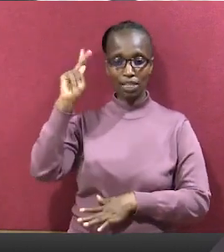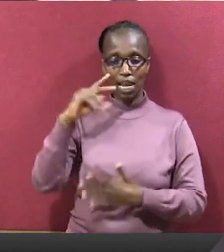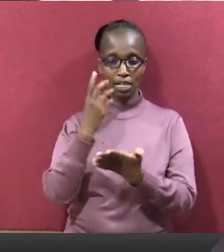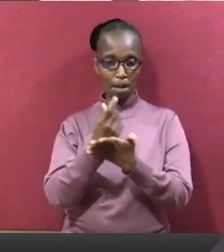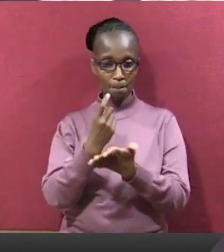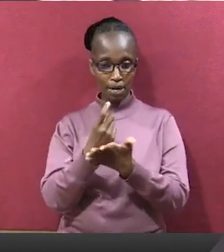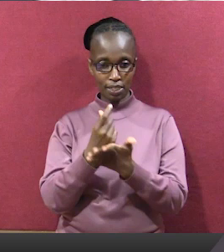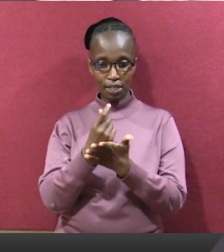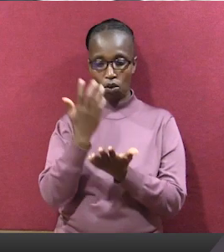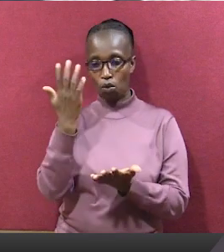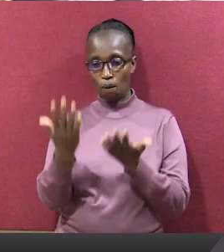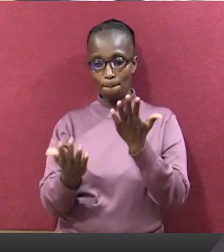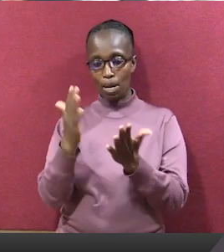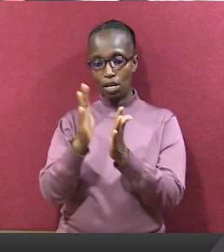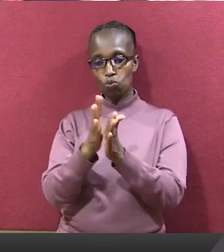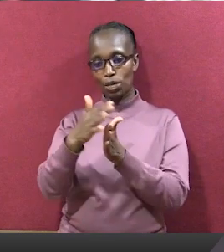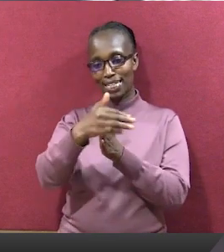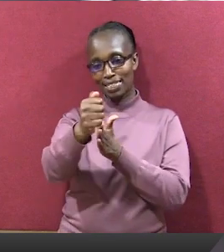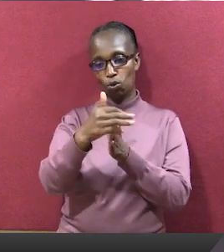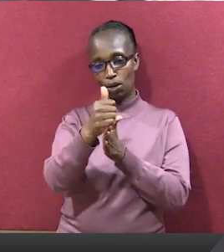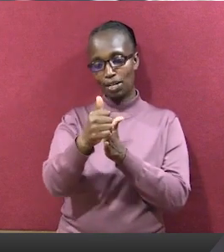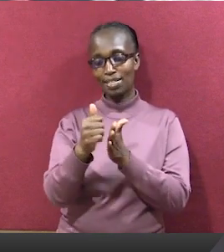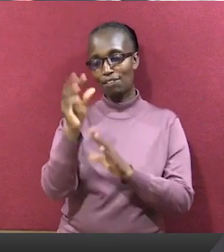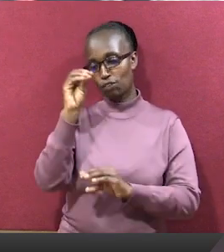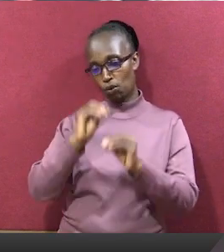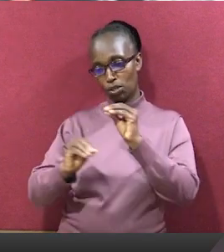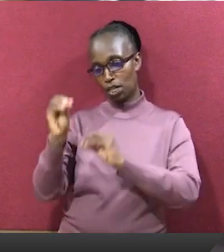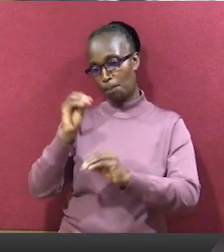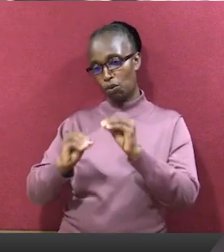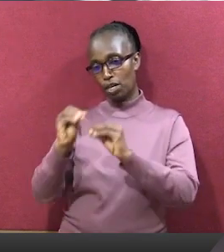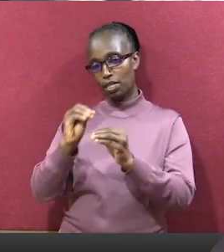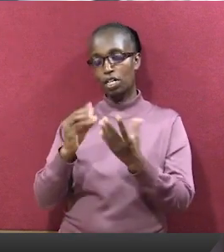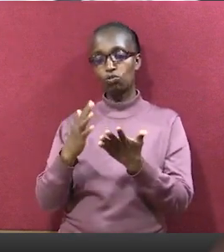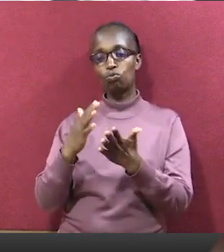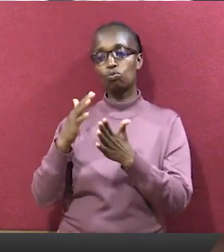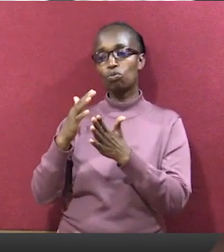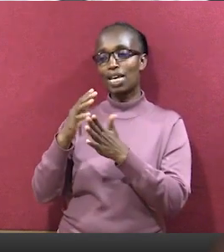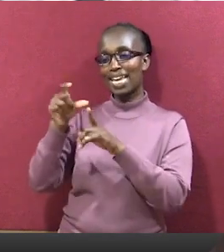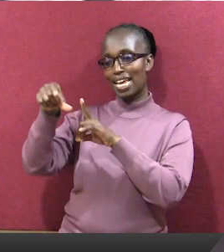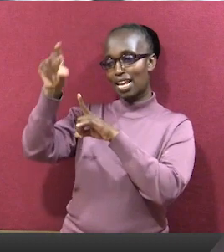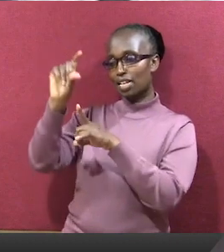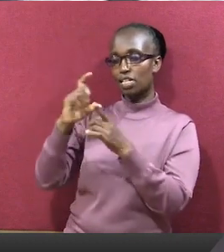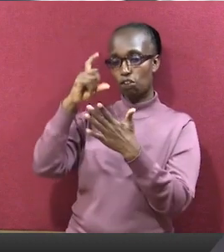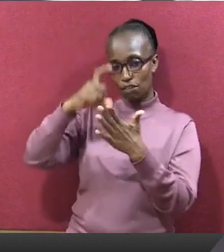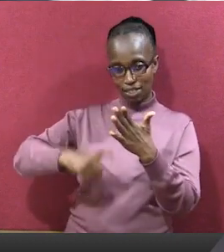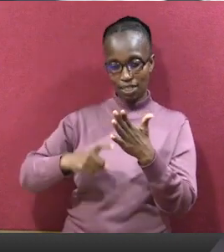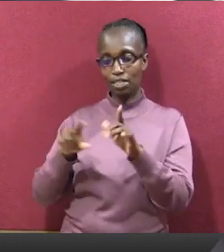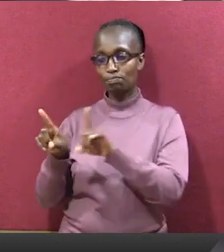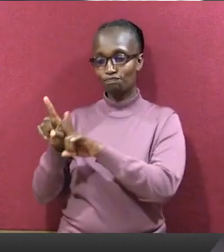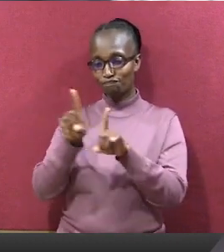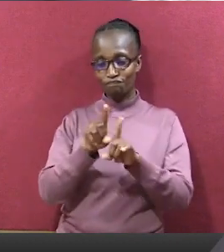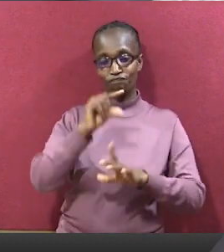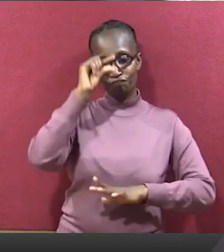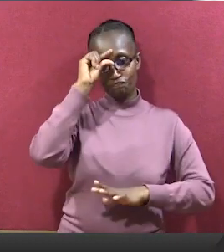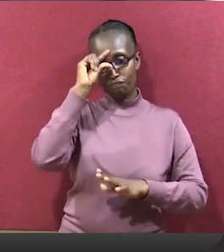Kenya ikilinganishwa na dola kumesababisha kuongezeka kwa kiwango cha riba. Serikali pia